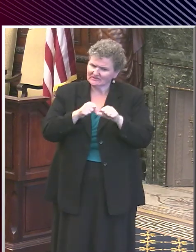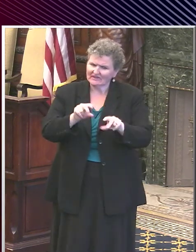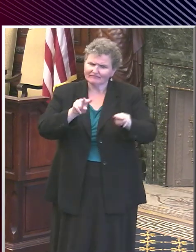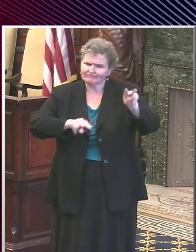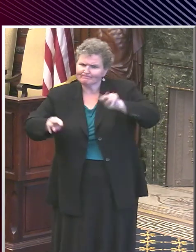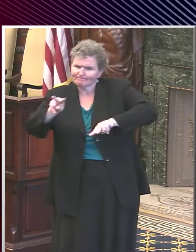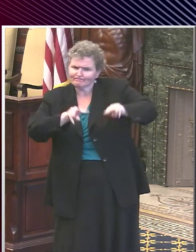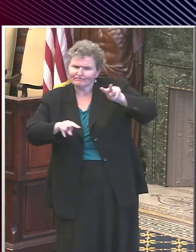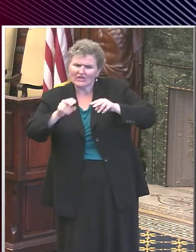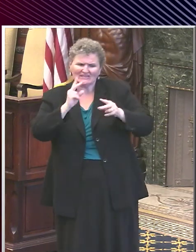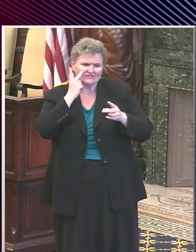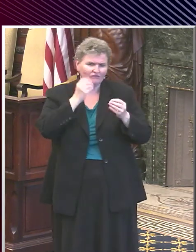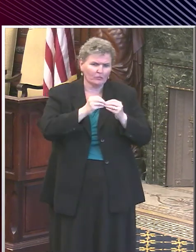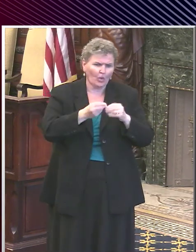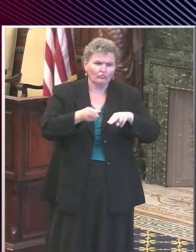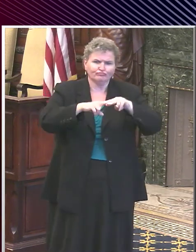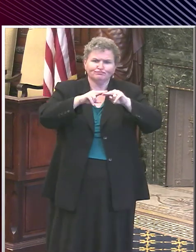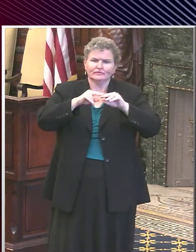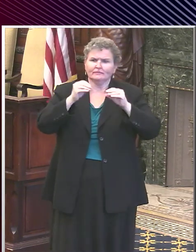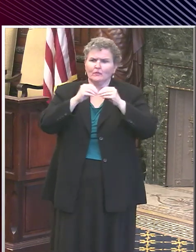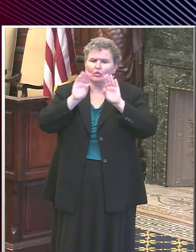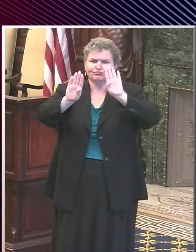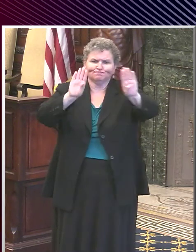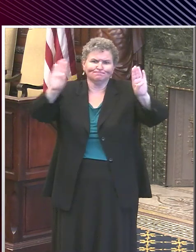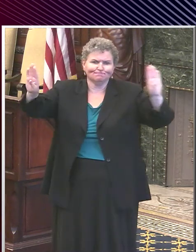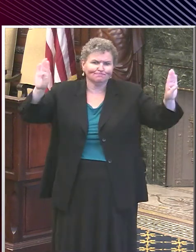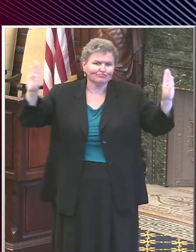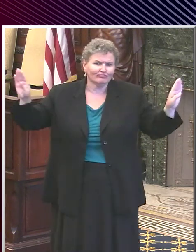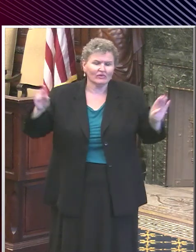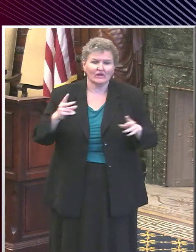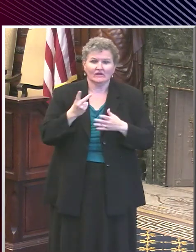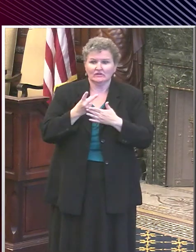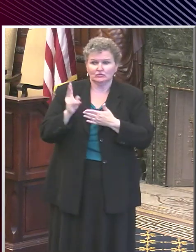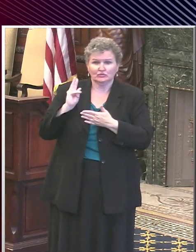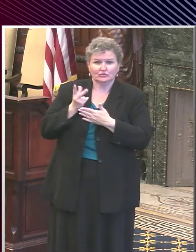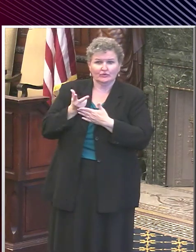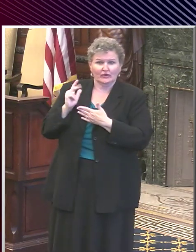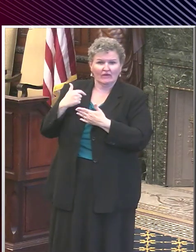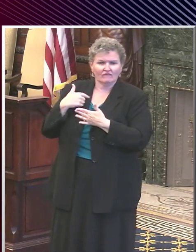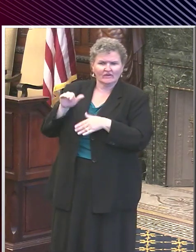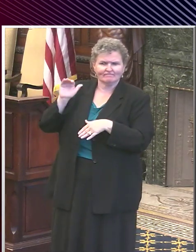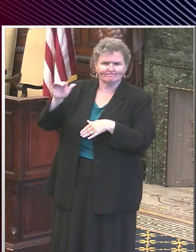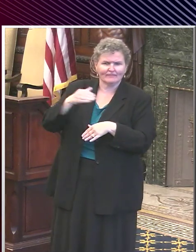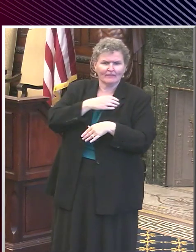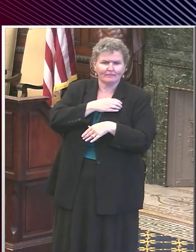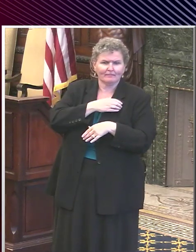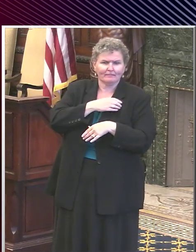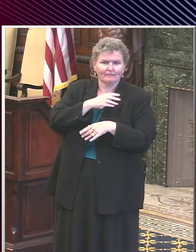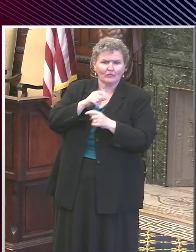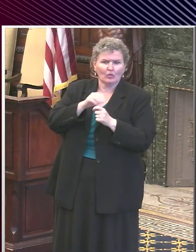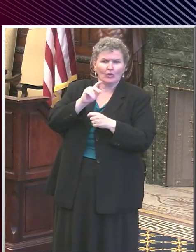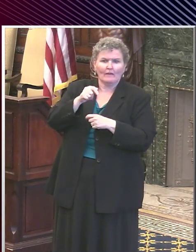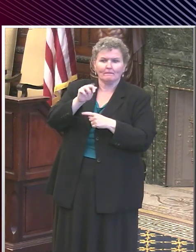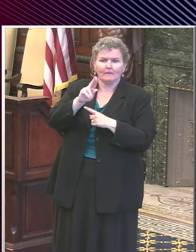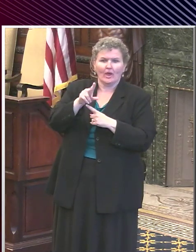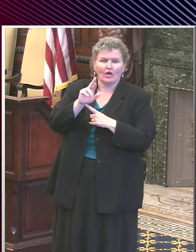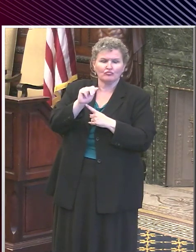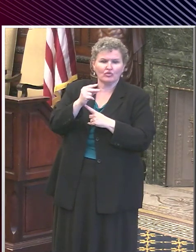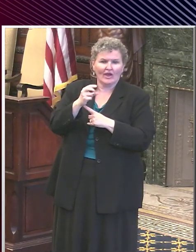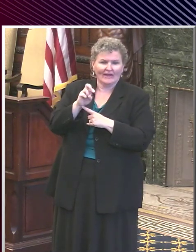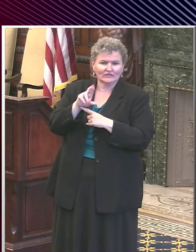additional. And as I said a couple of weeks ago, we have asked a number of our rangers to be social distance